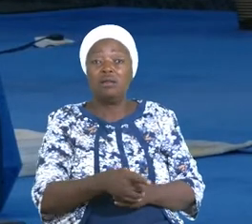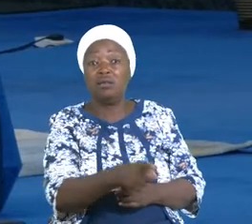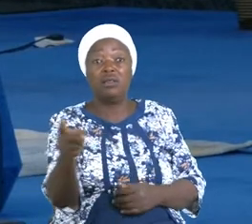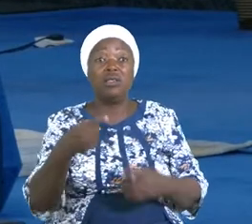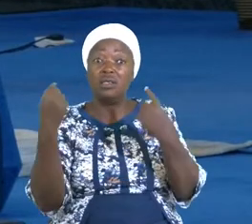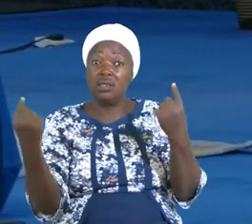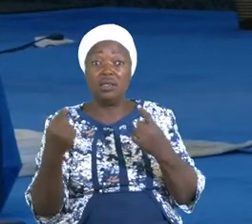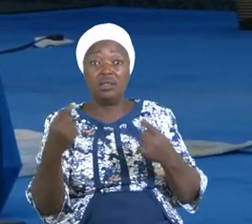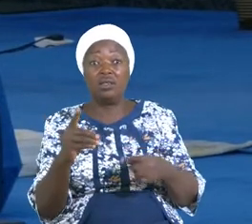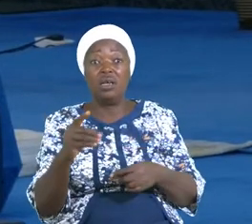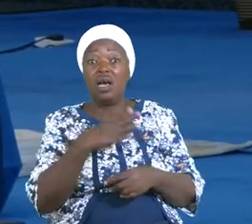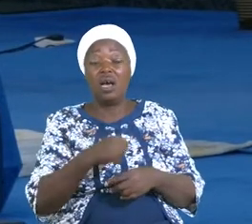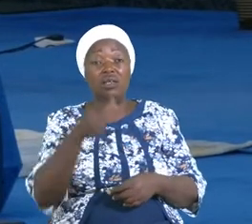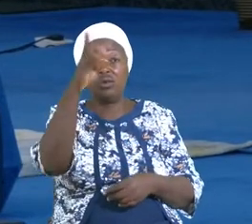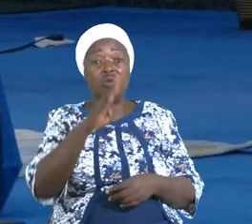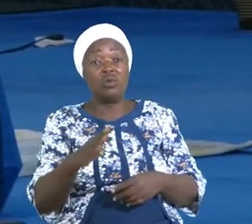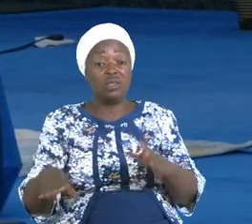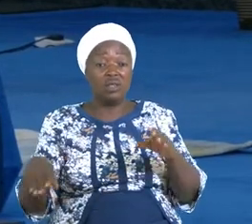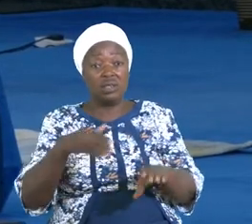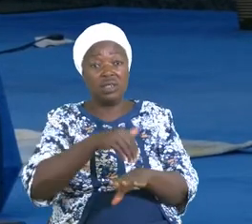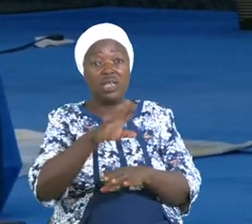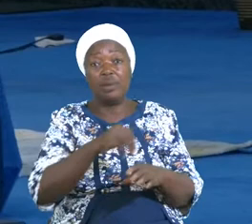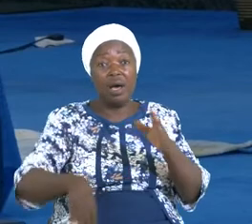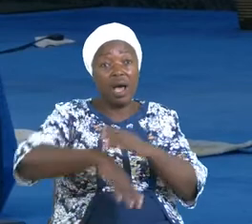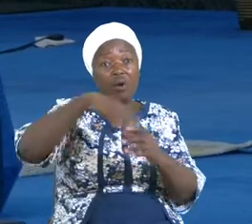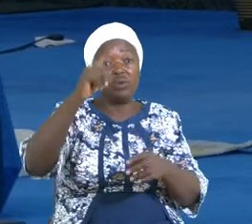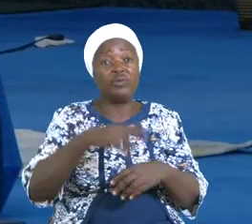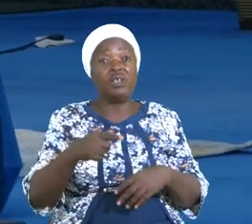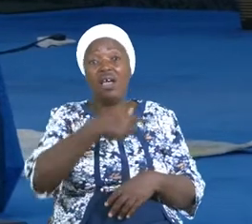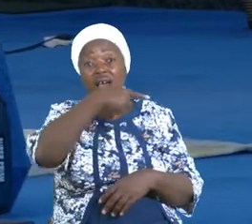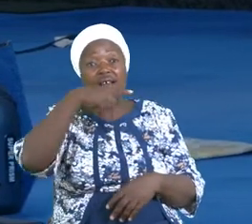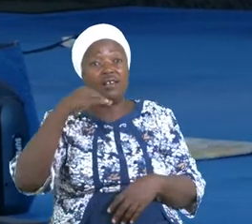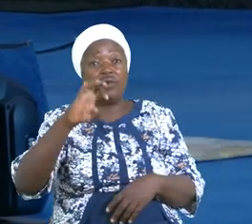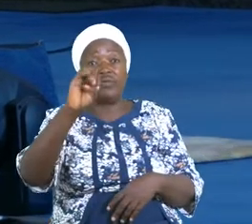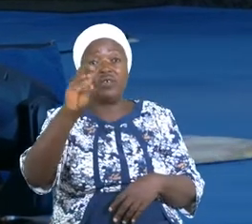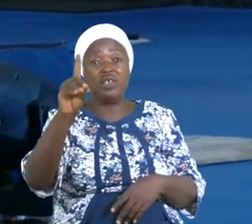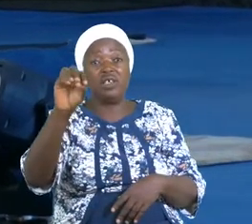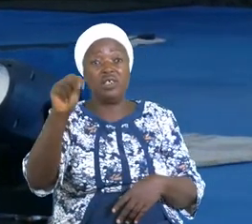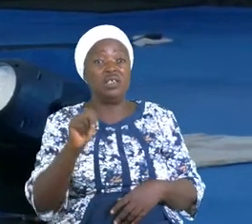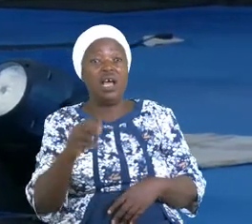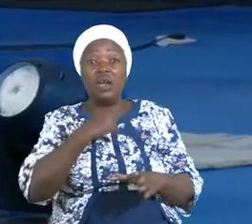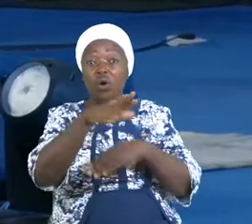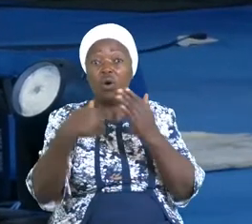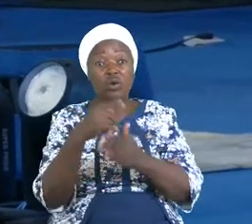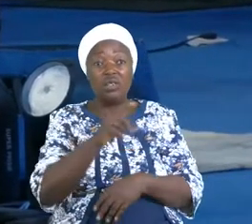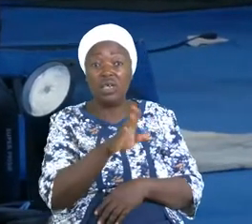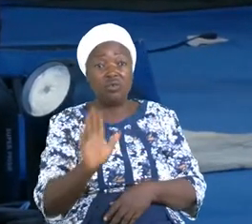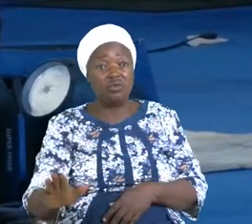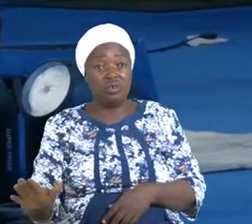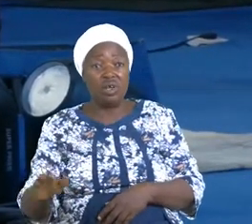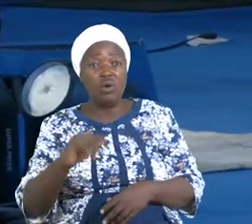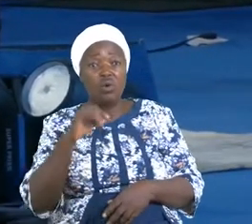them out of the Garden of Eden. And all their offsprings who have been coming after